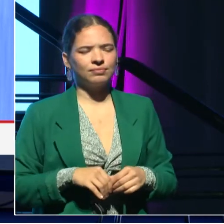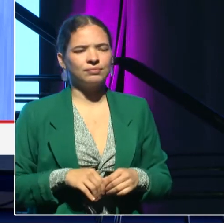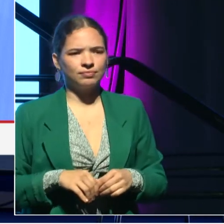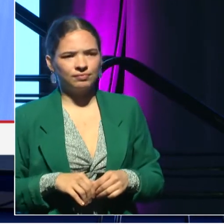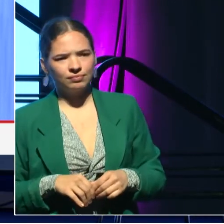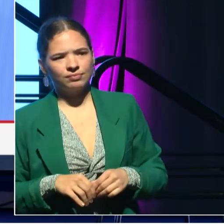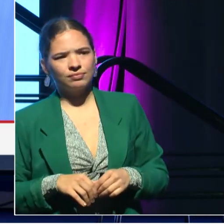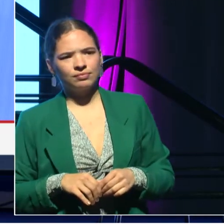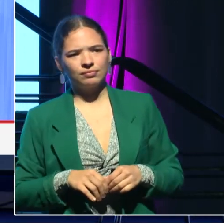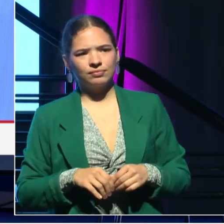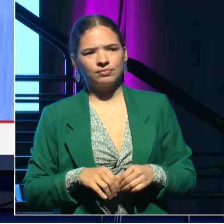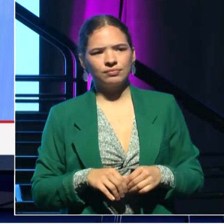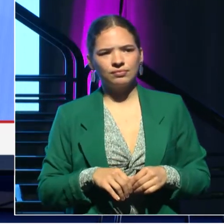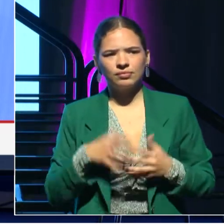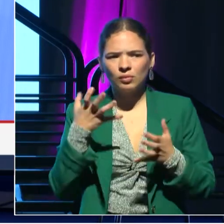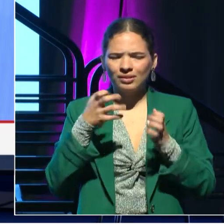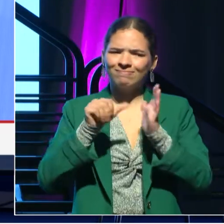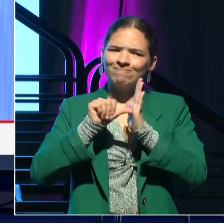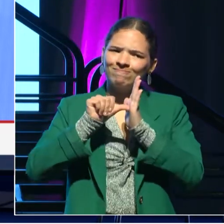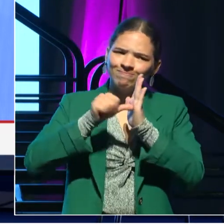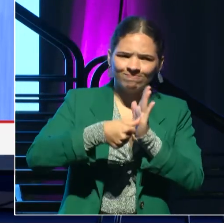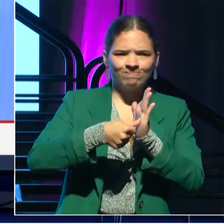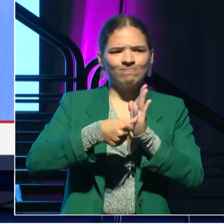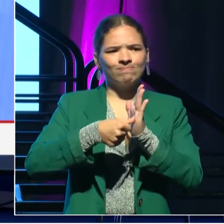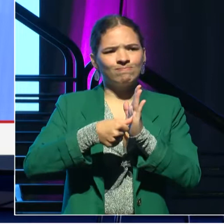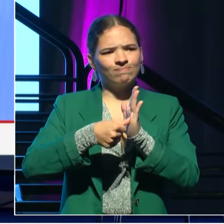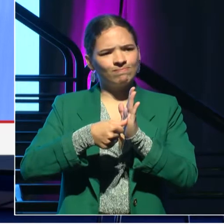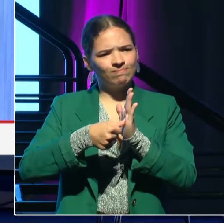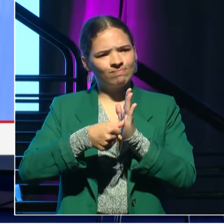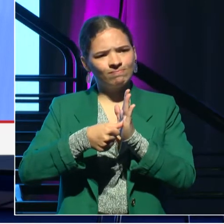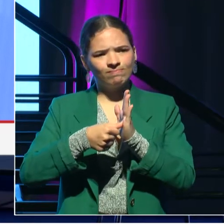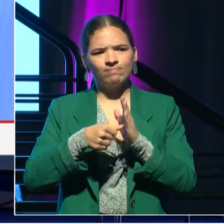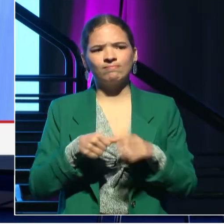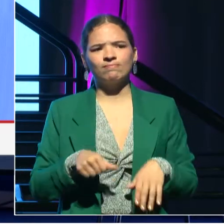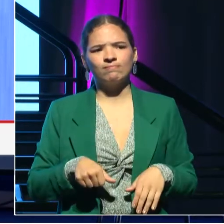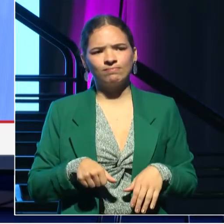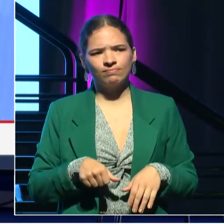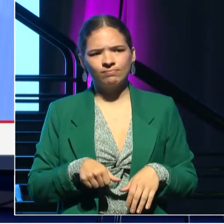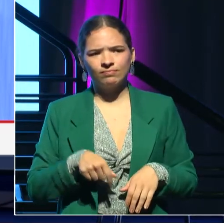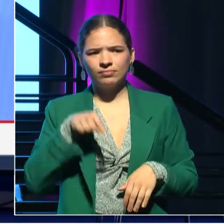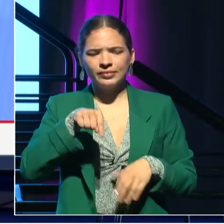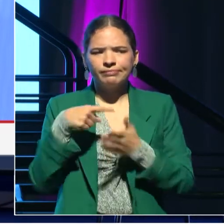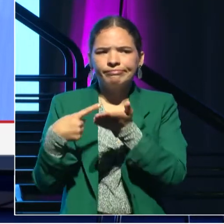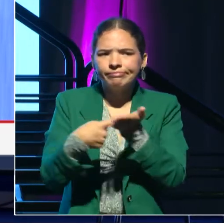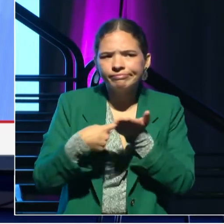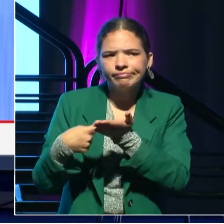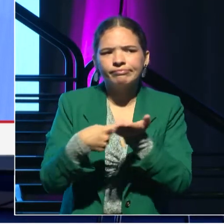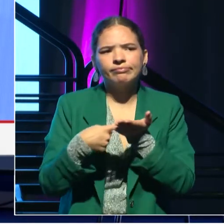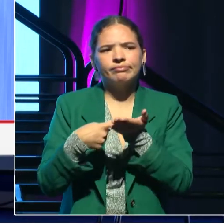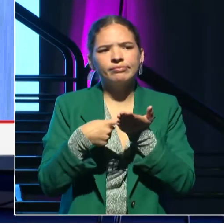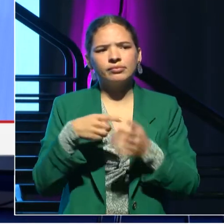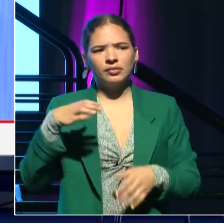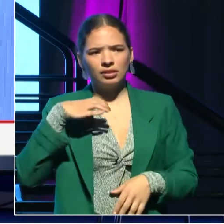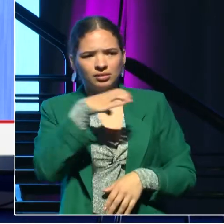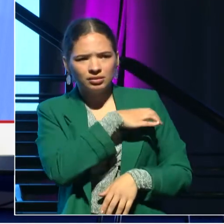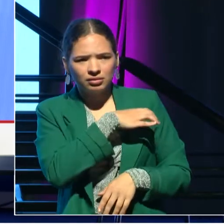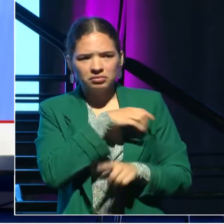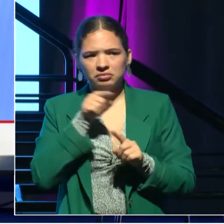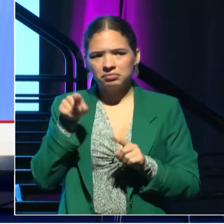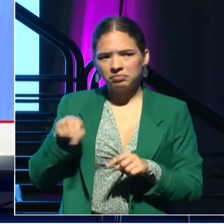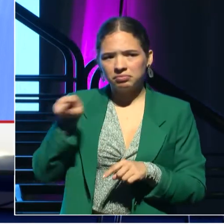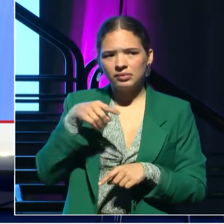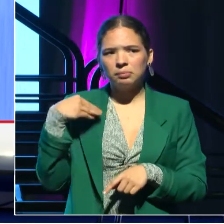to emphasize, that as we grow the topics and as our Congresswomen have been successful in